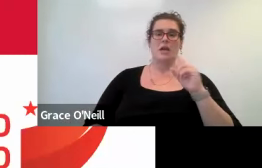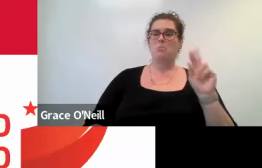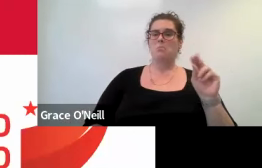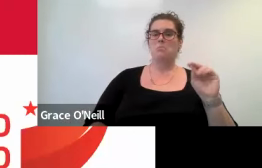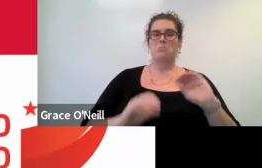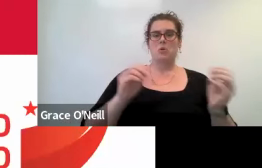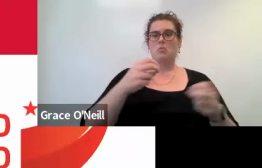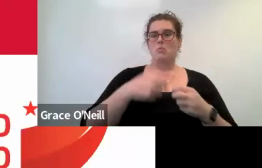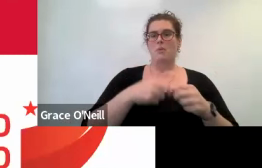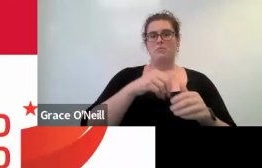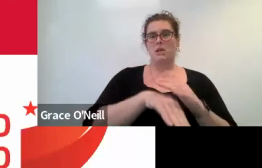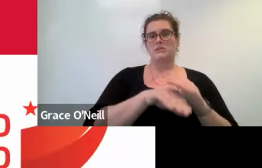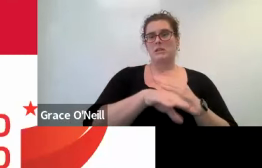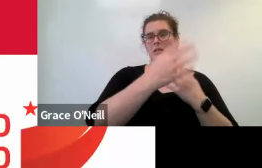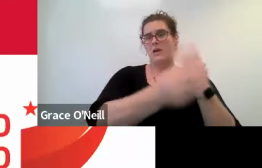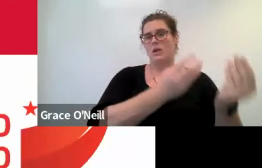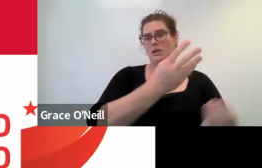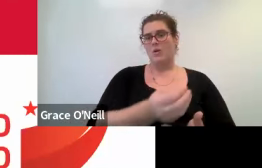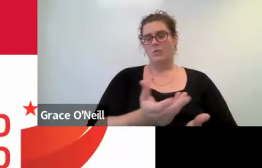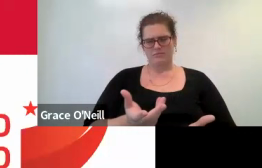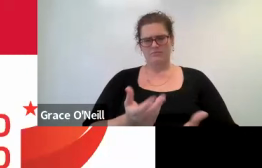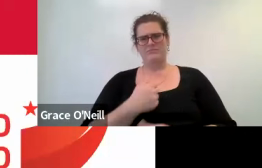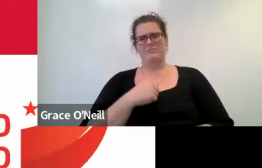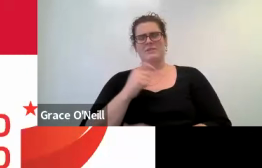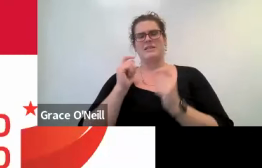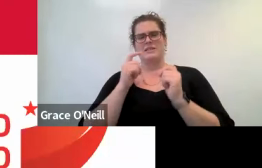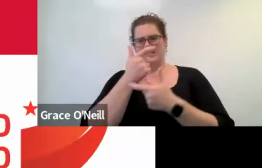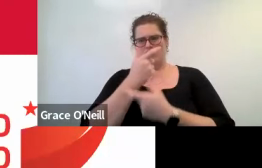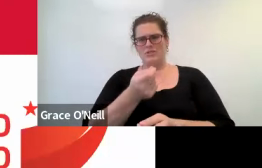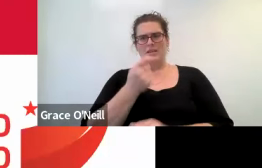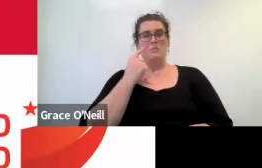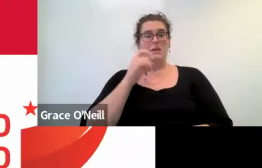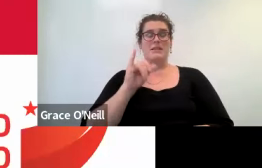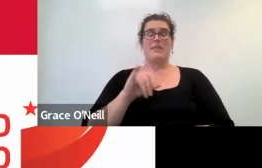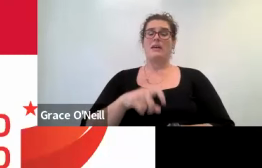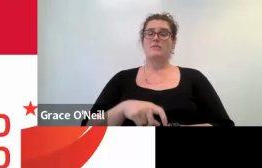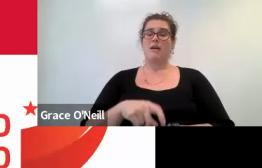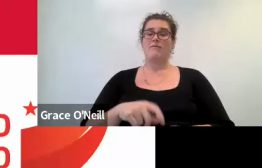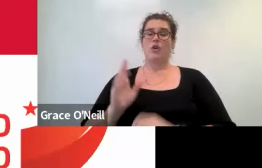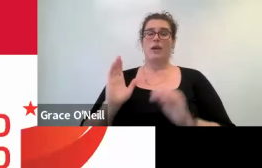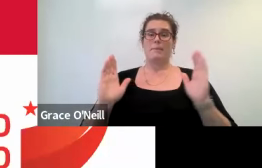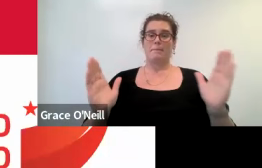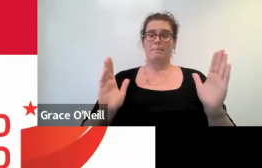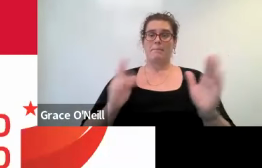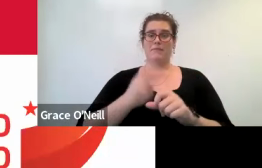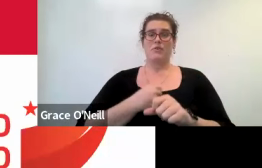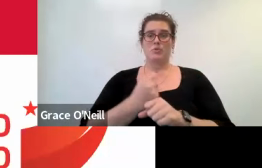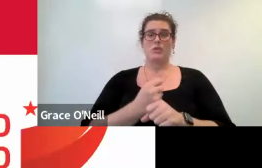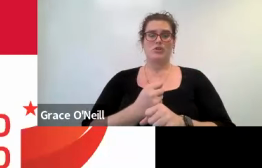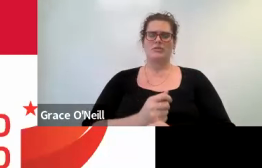no issues, which was interesting because the actual time frame, some venues